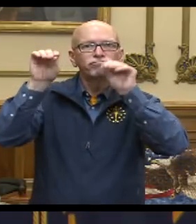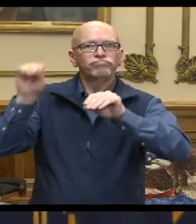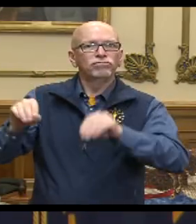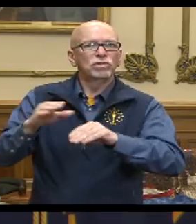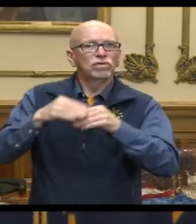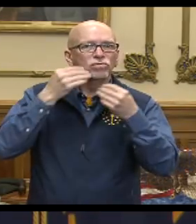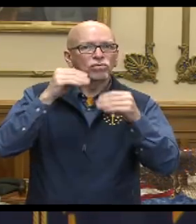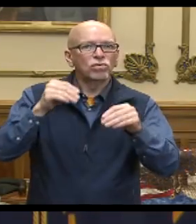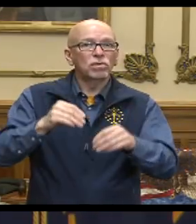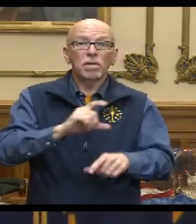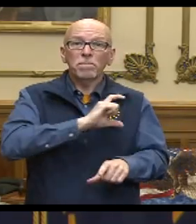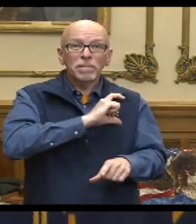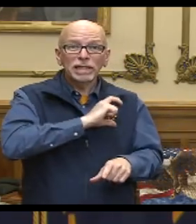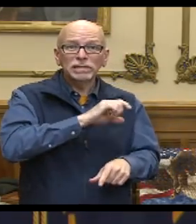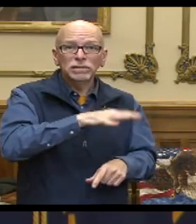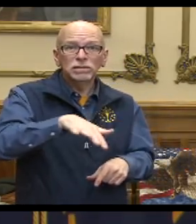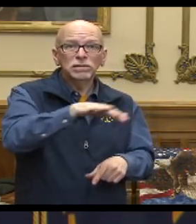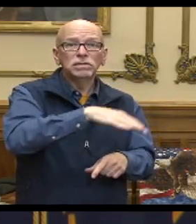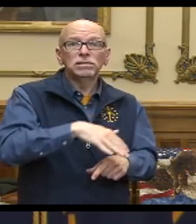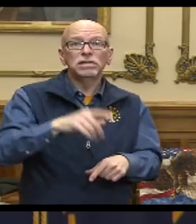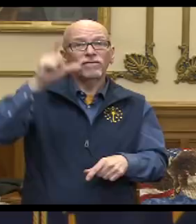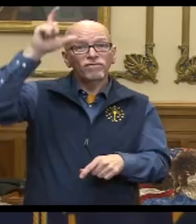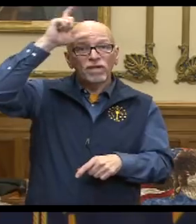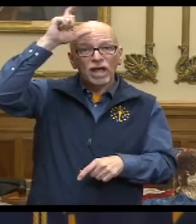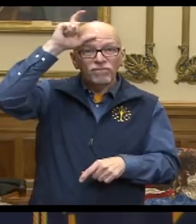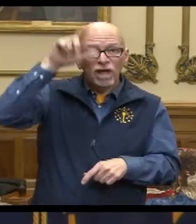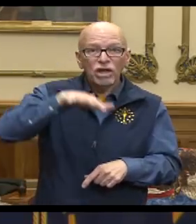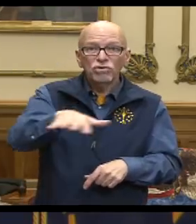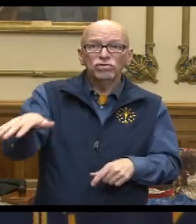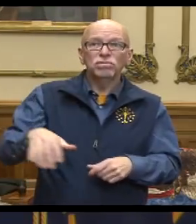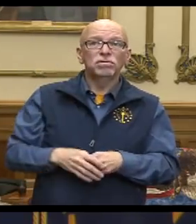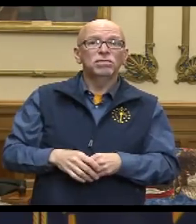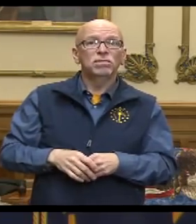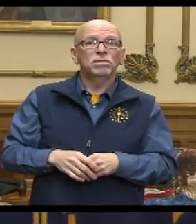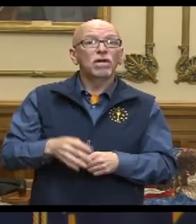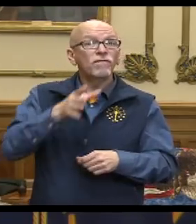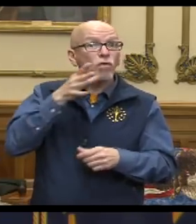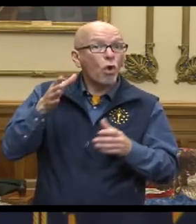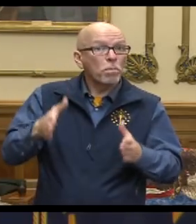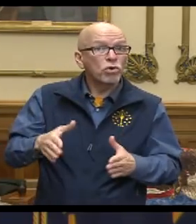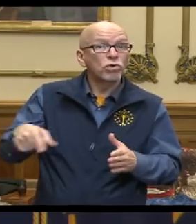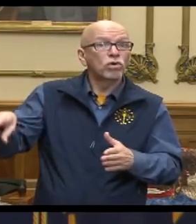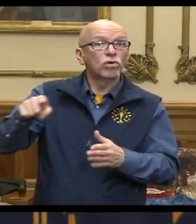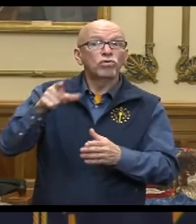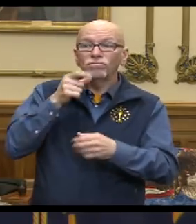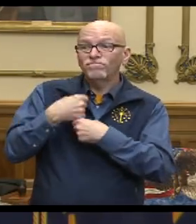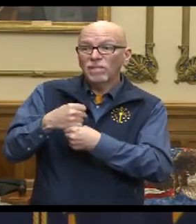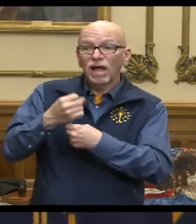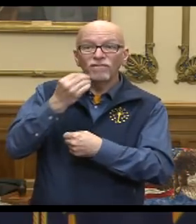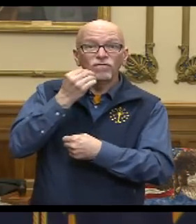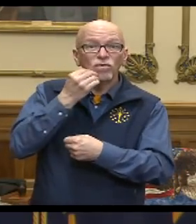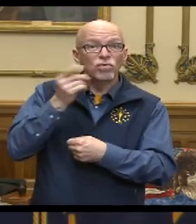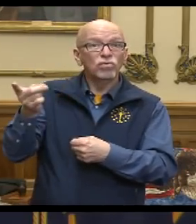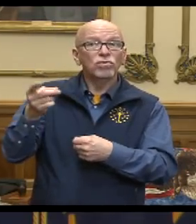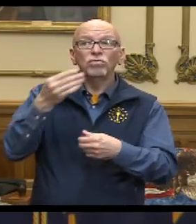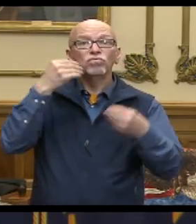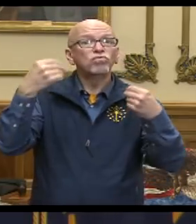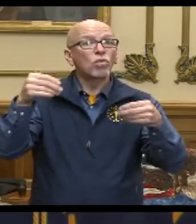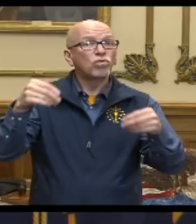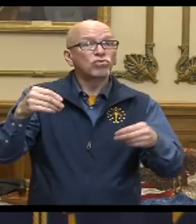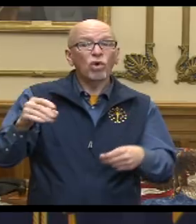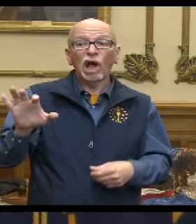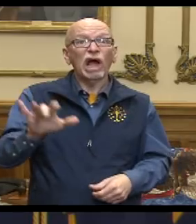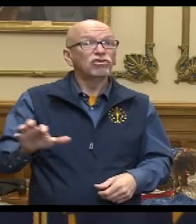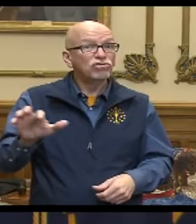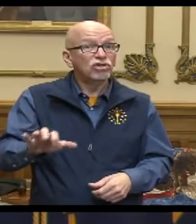Our police officers and our firefighters, our farmers and food producers and supermarket